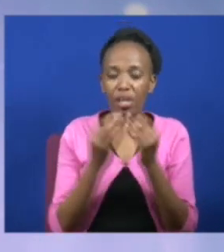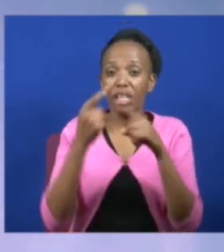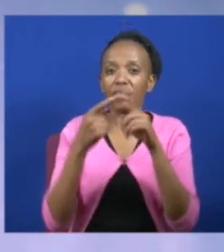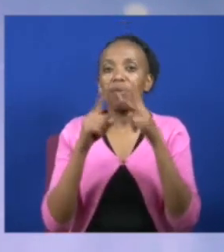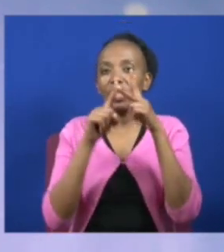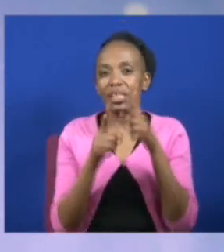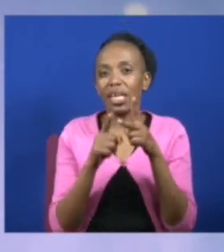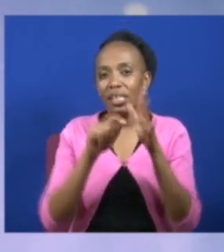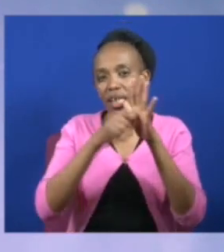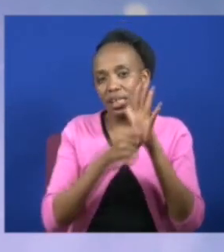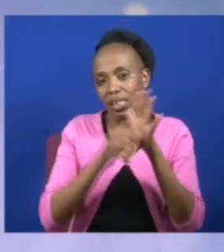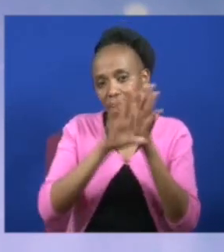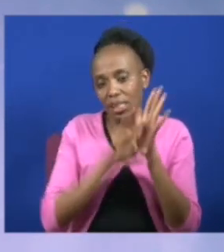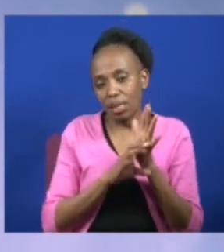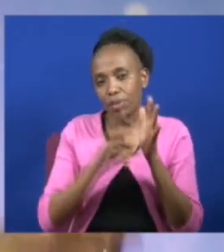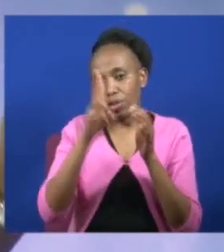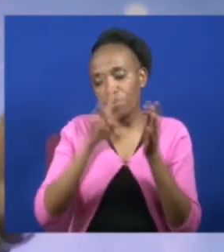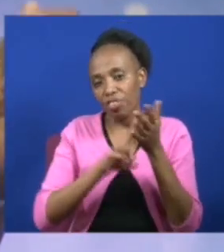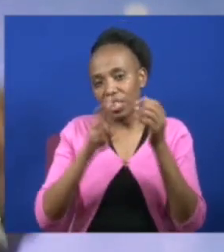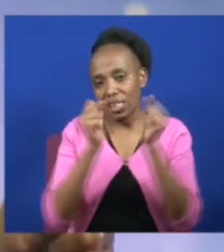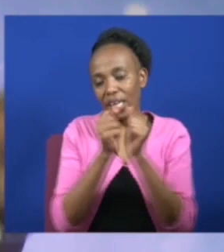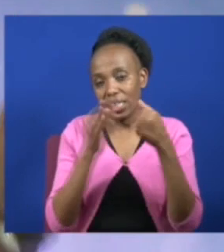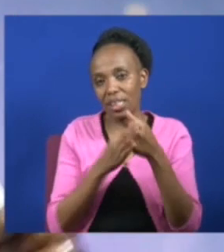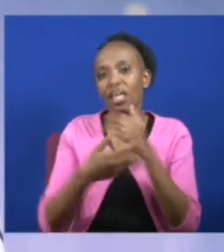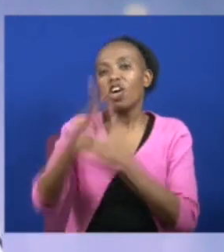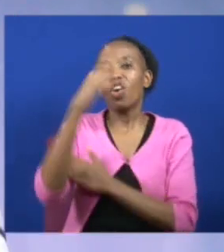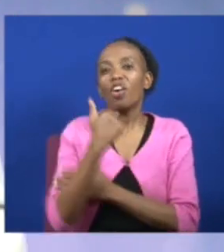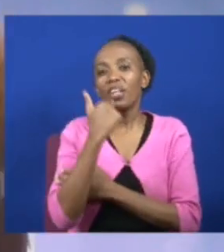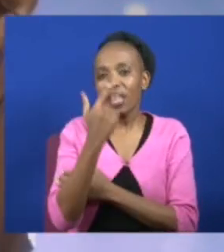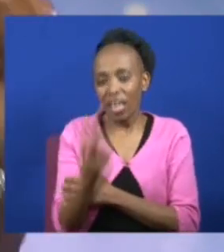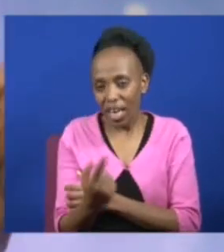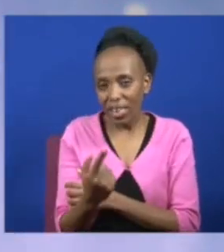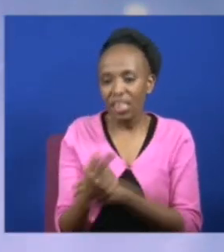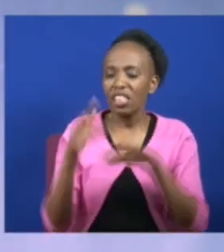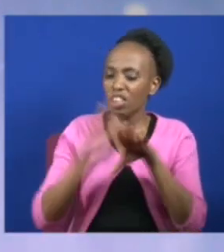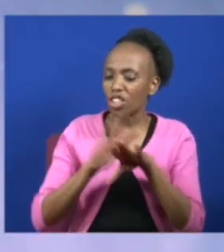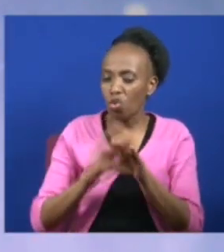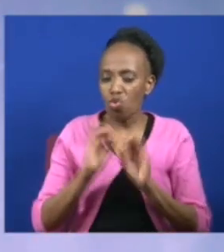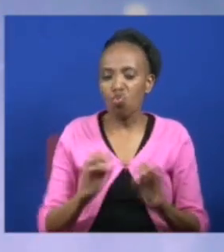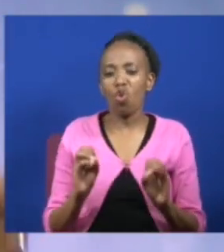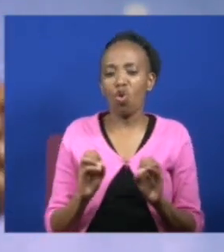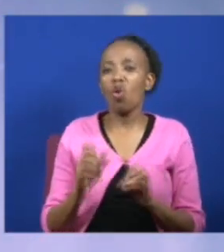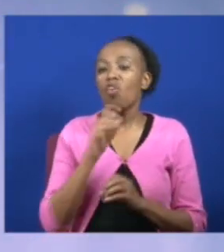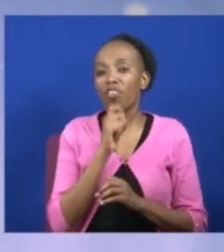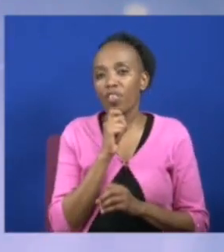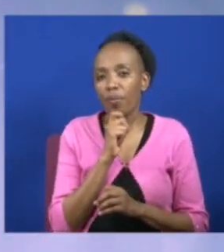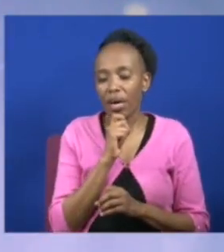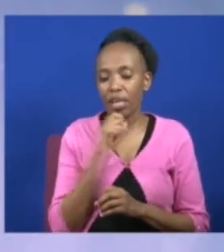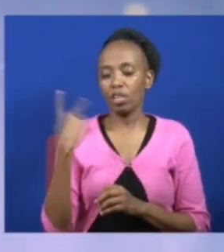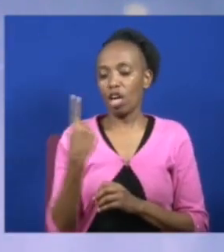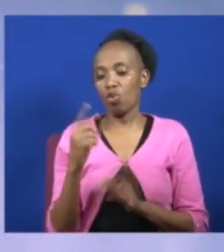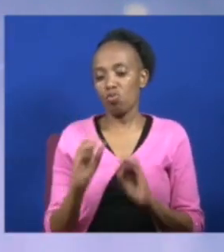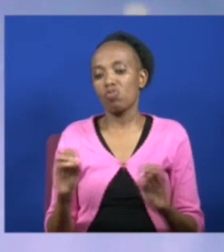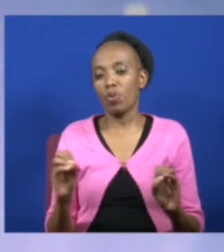the beginning, Genesis 2:18, God himself declared, "It is not good for the man to